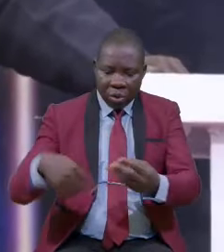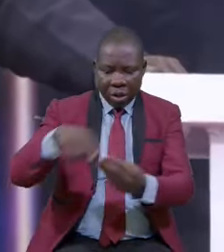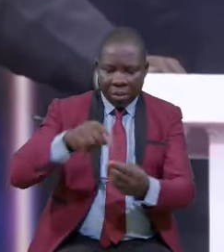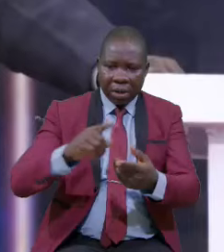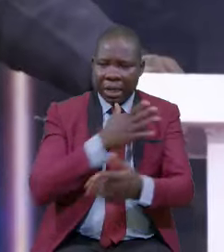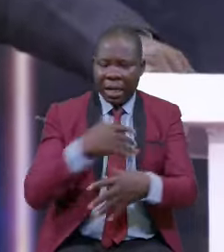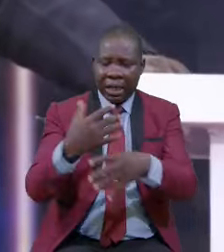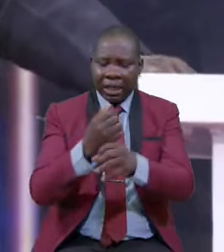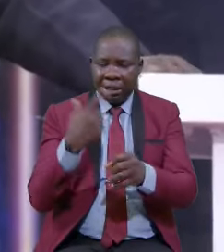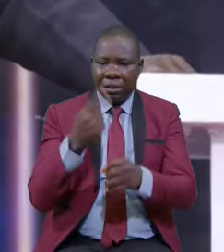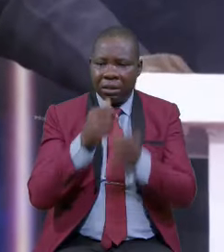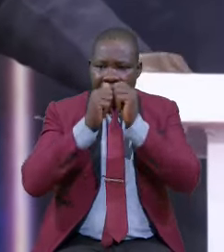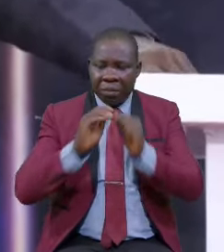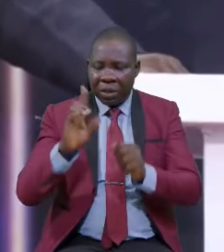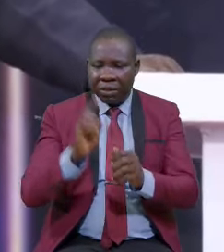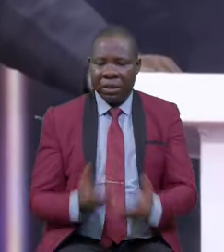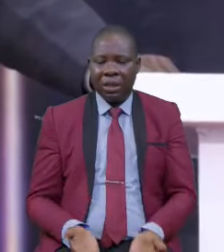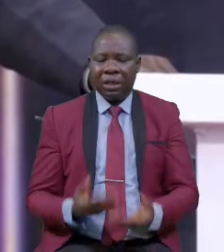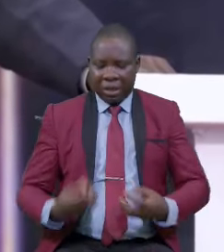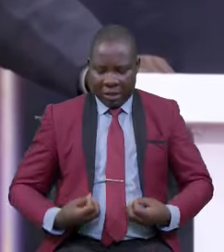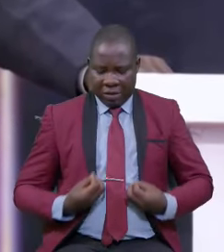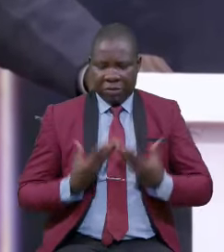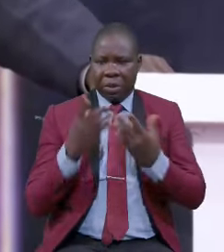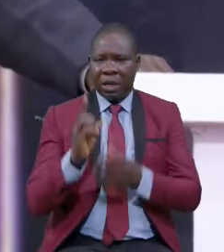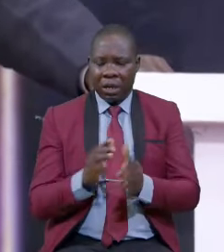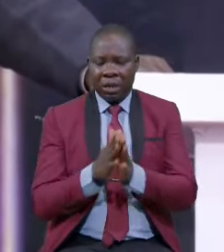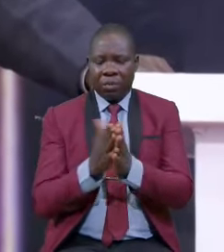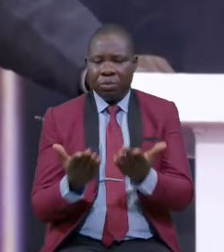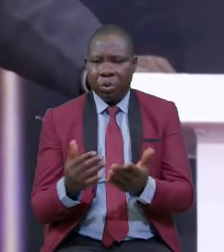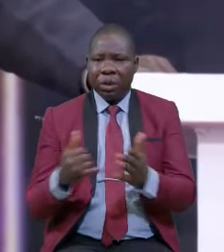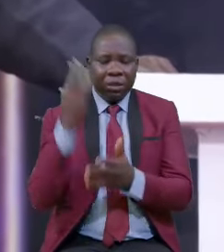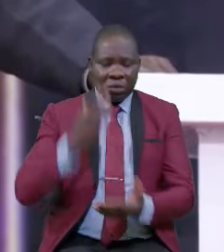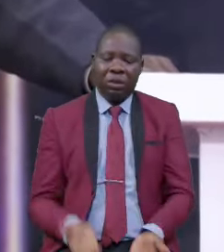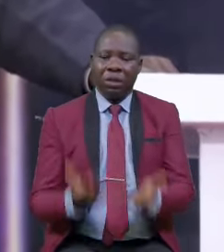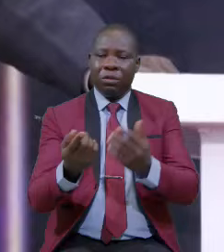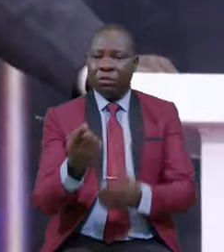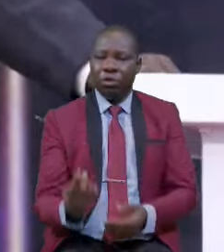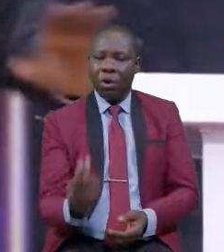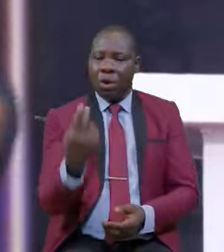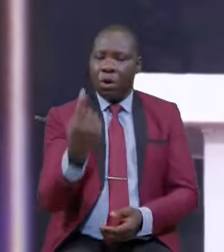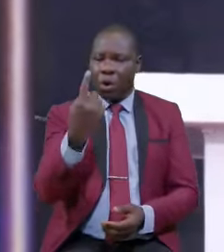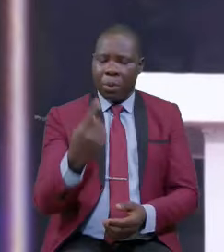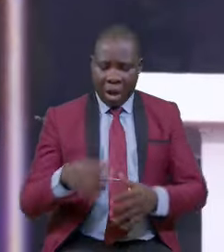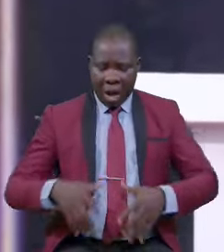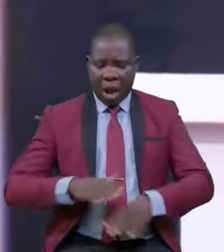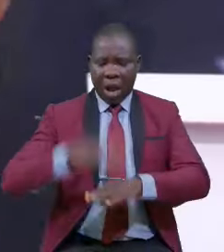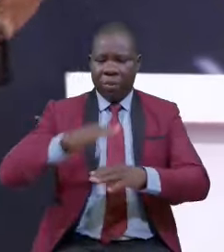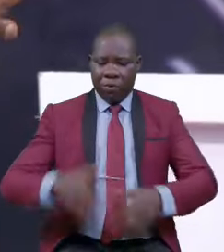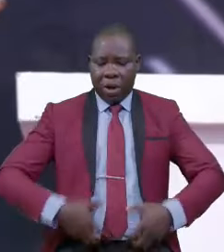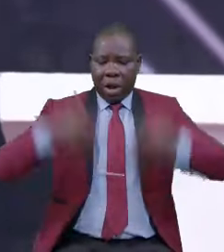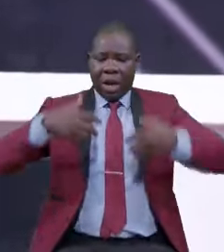lift you up. It will lift you up above anger, above animosity. It will lift you